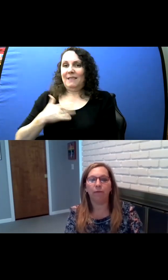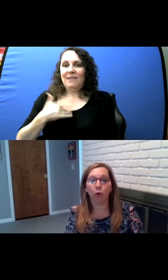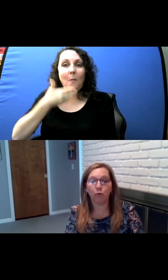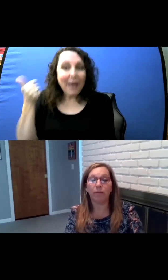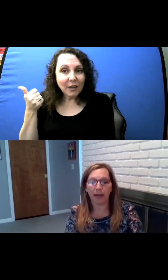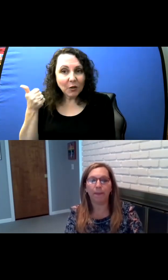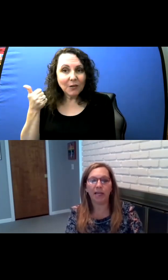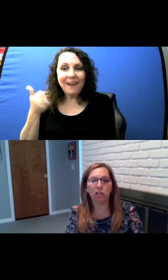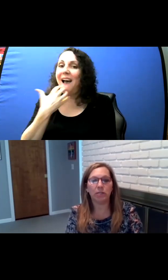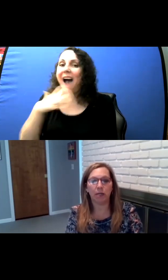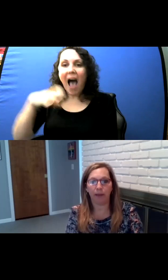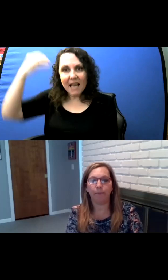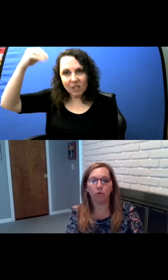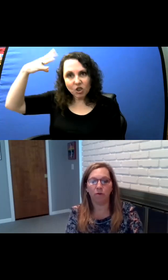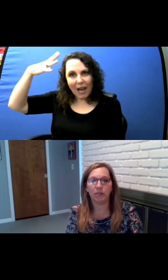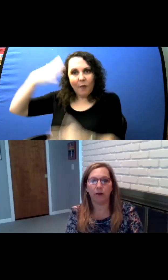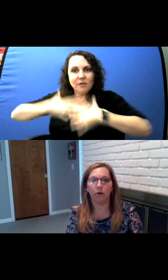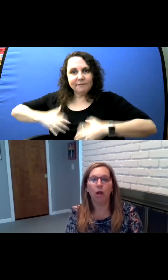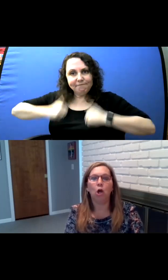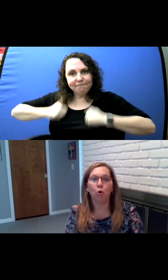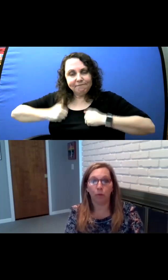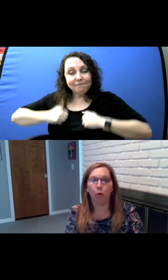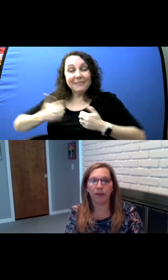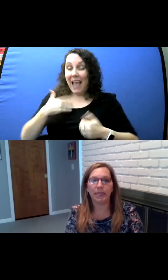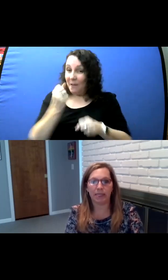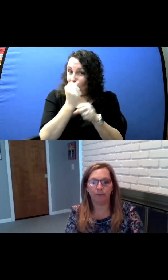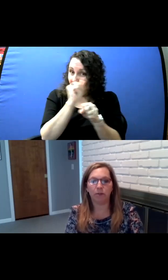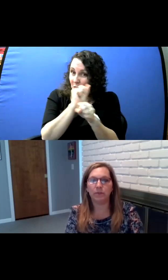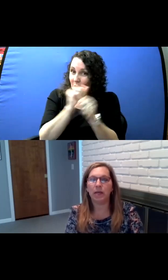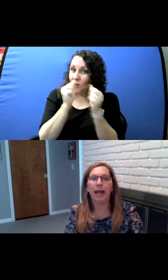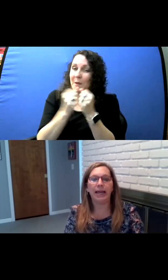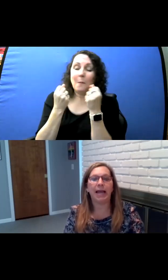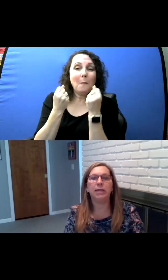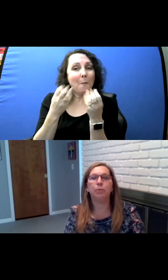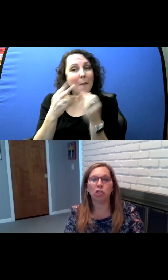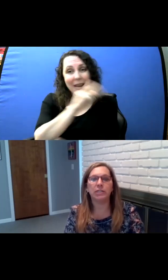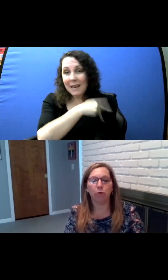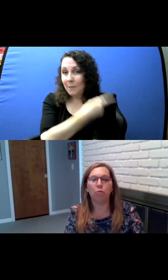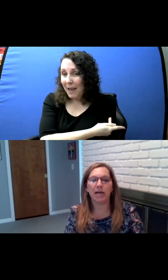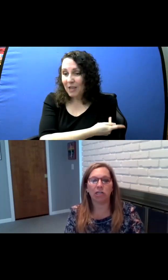I have worked with many patients at Maple Grove Center who report these symptoms,